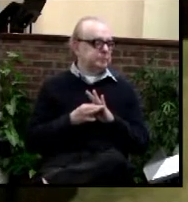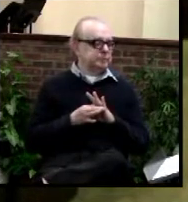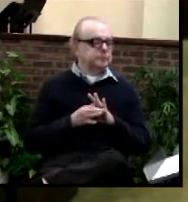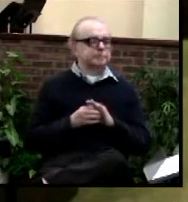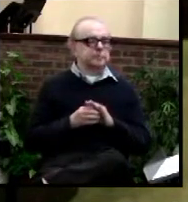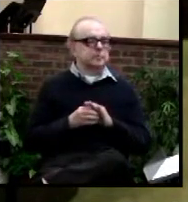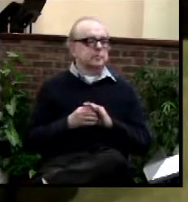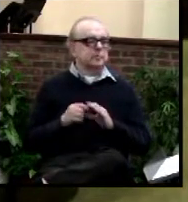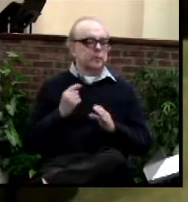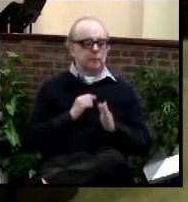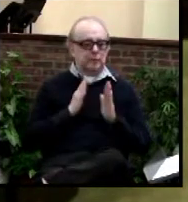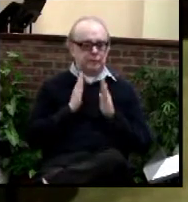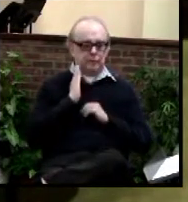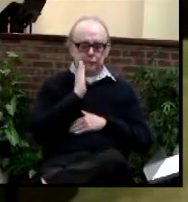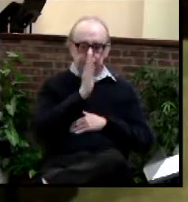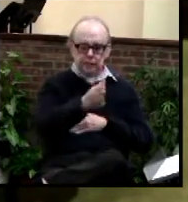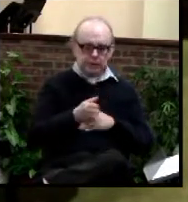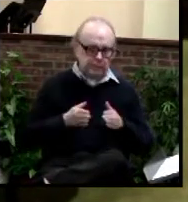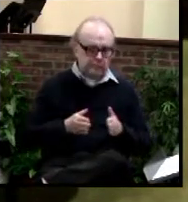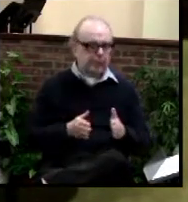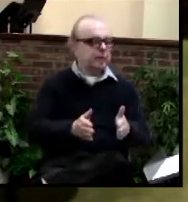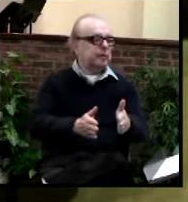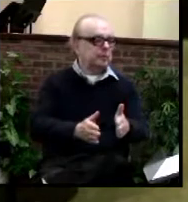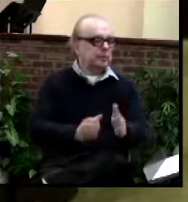we're on a straight path. Okay?